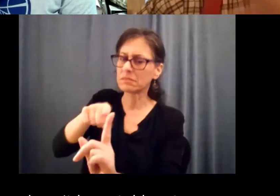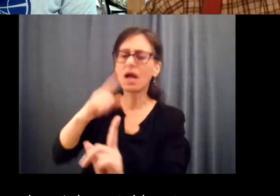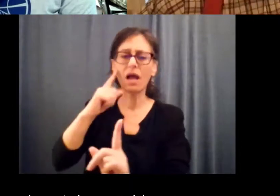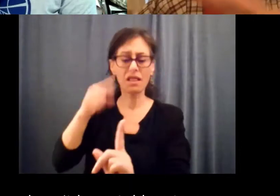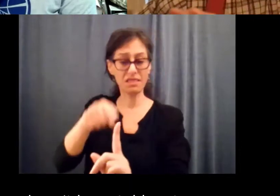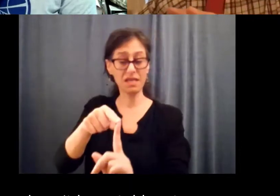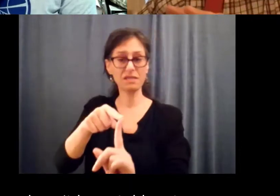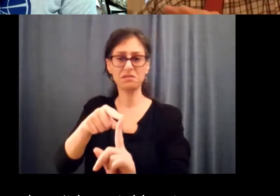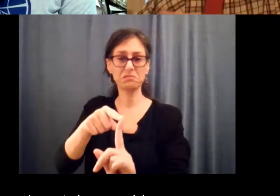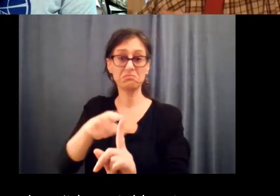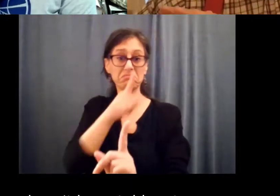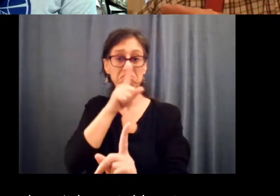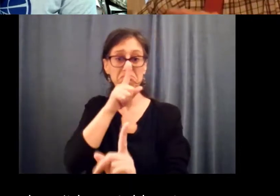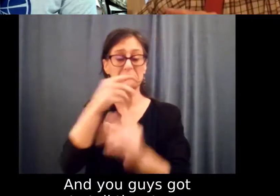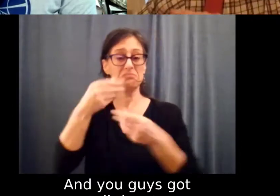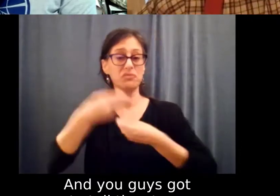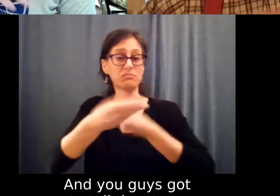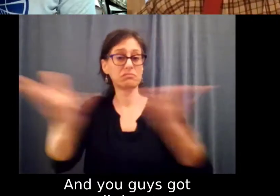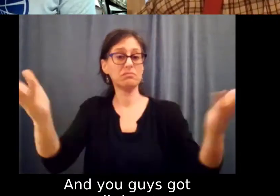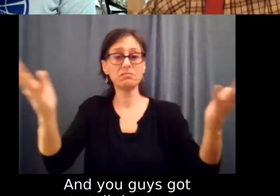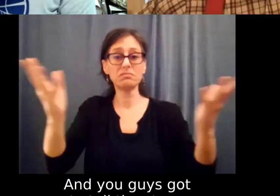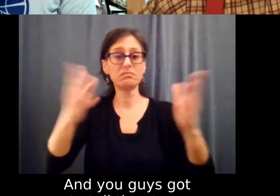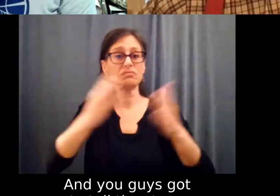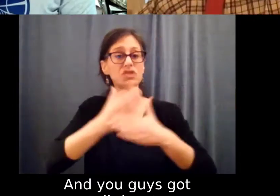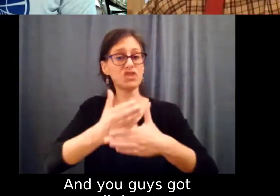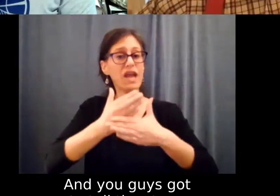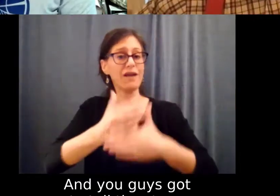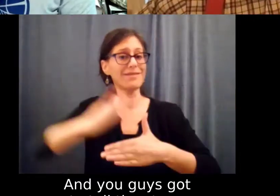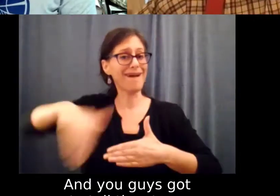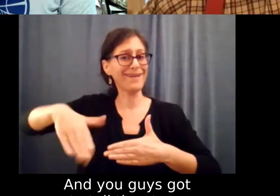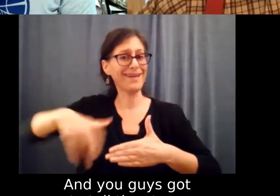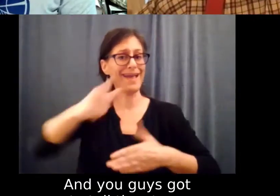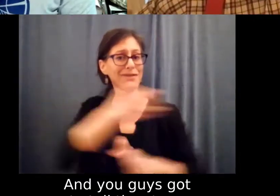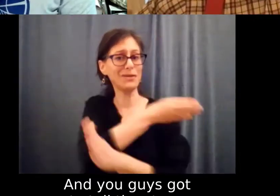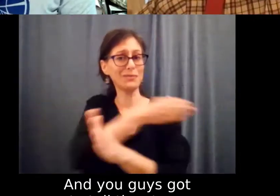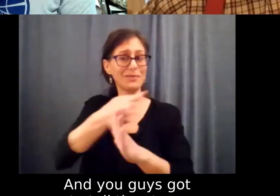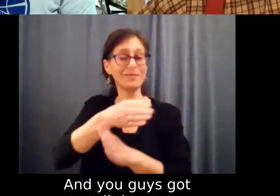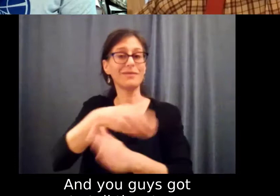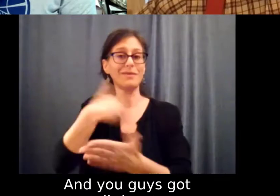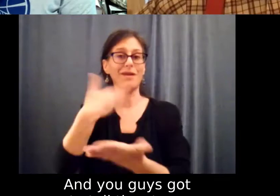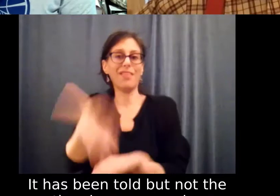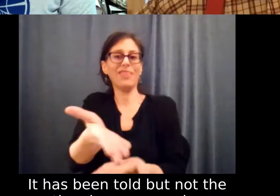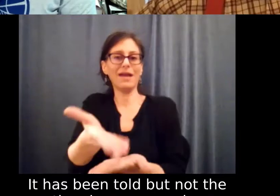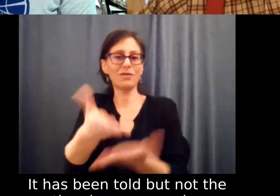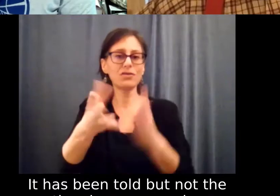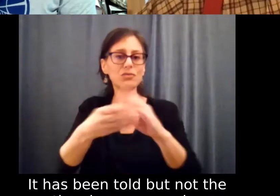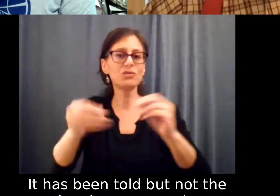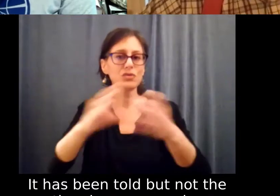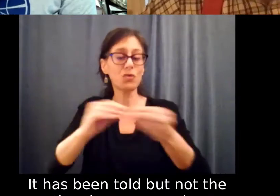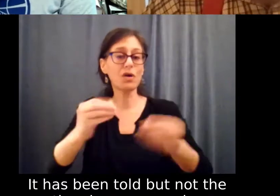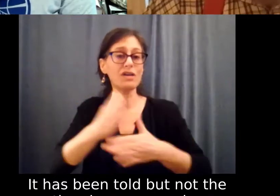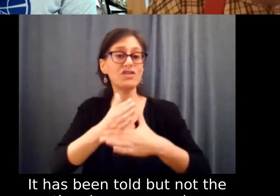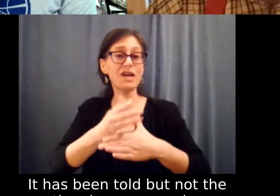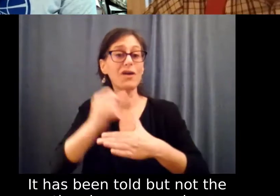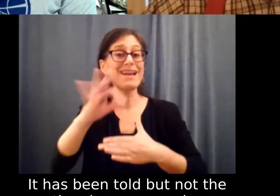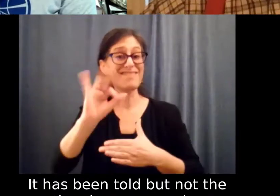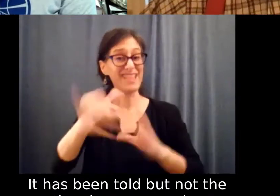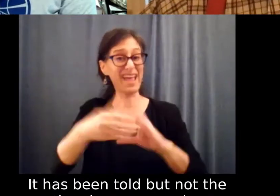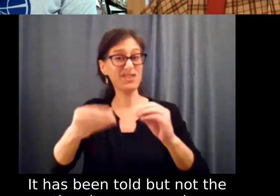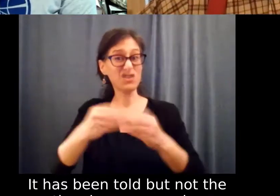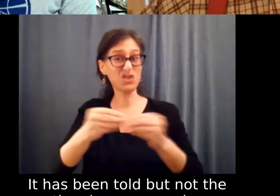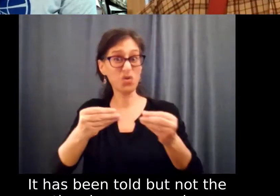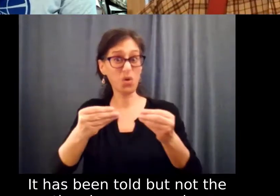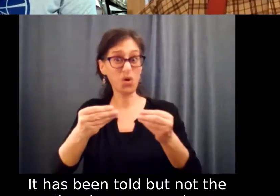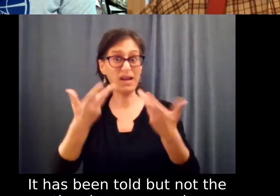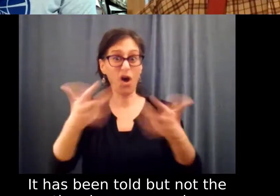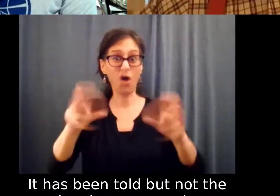that hasn't been told up to now. And you guys sort of got there to tell this story. Because if it has been told, not enough people have